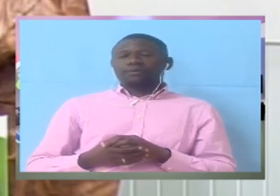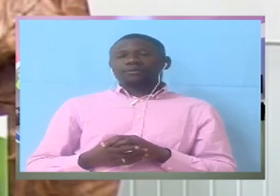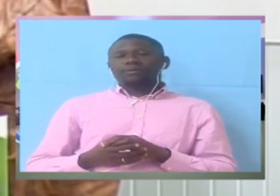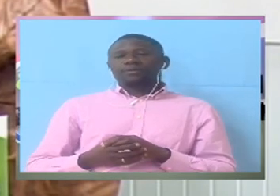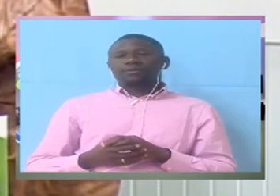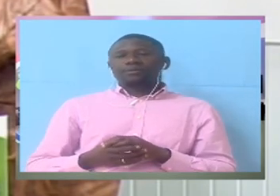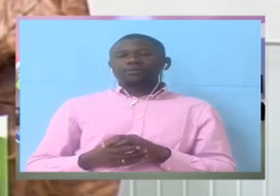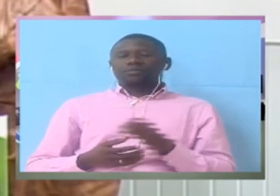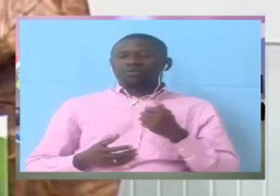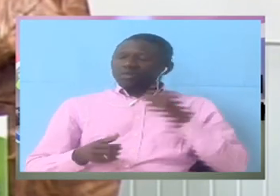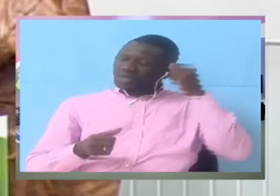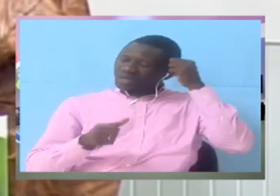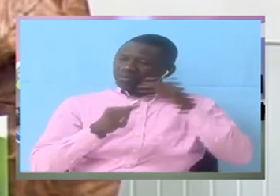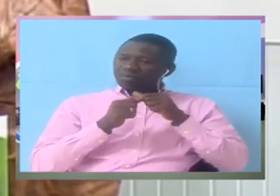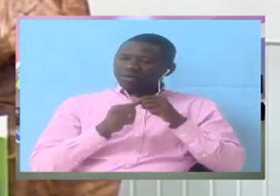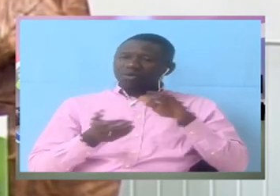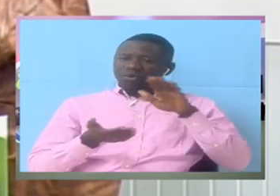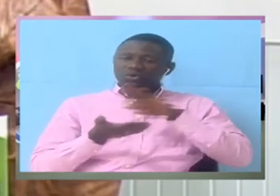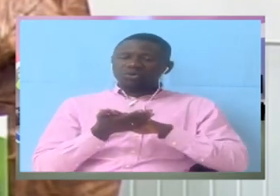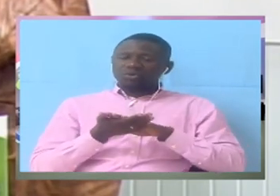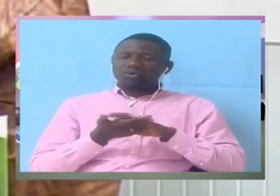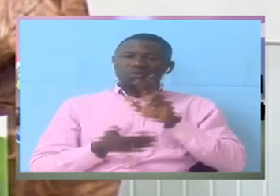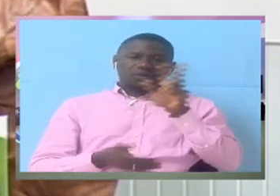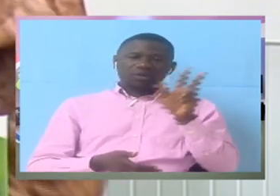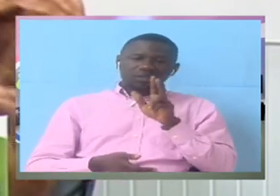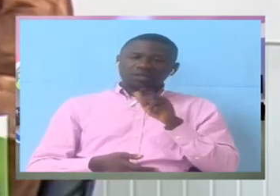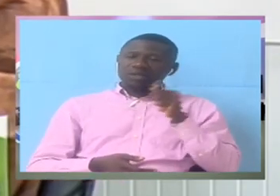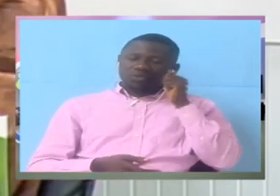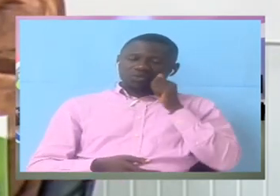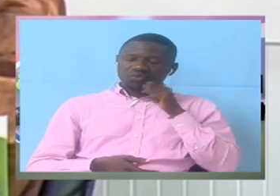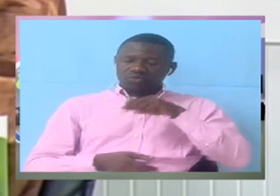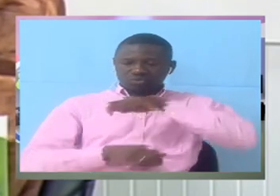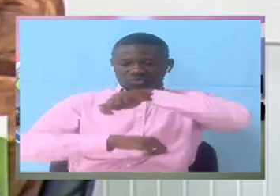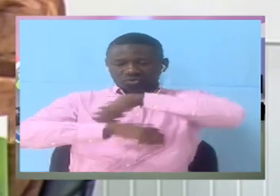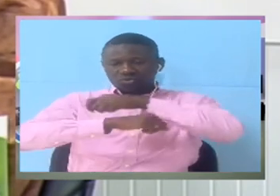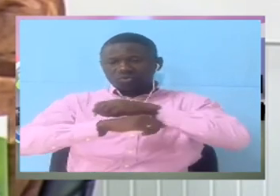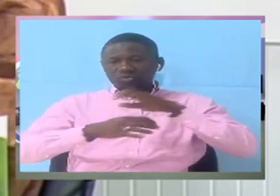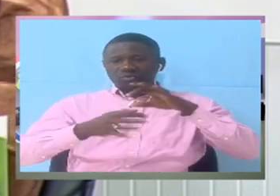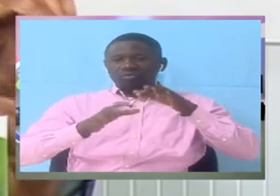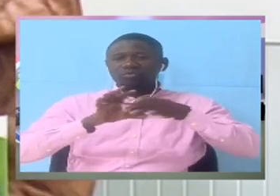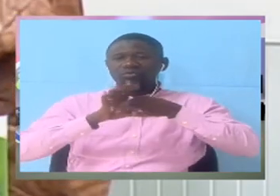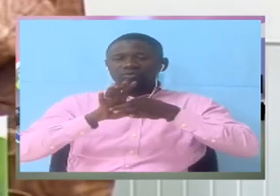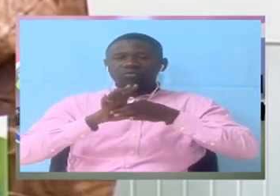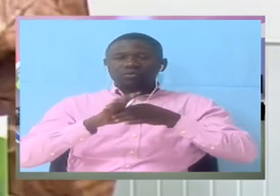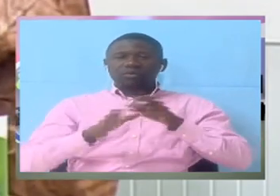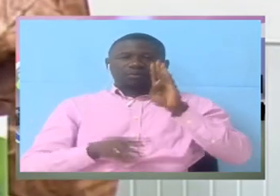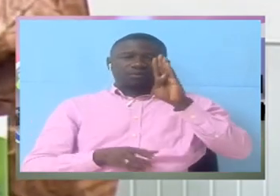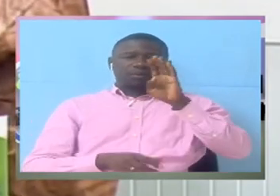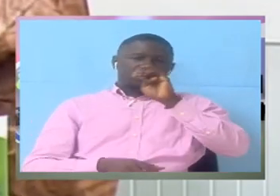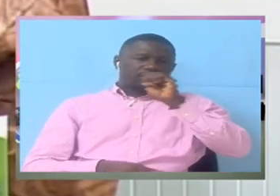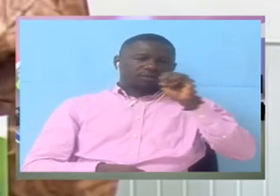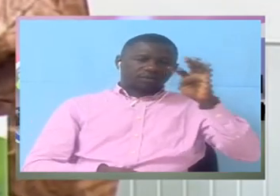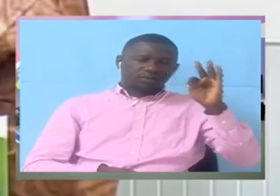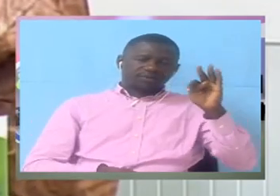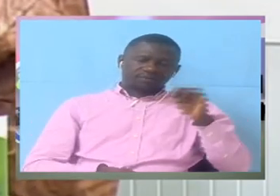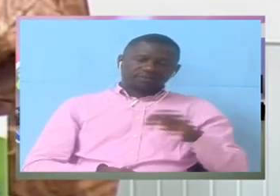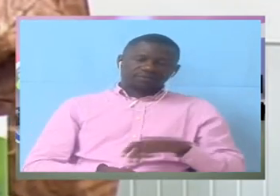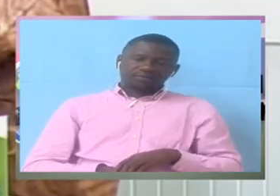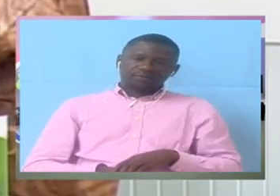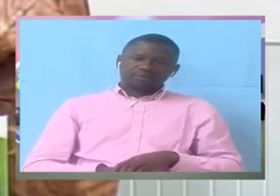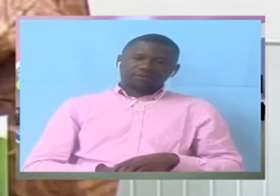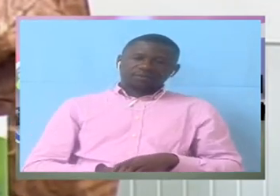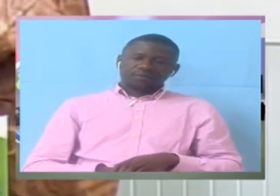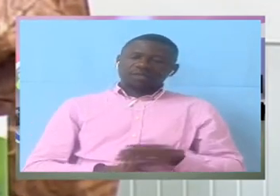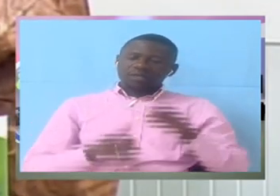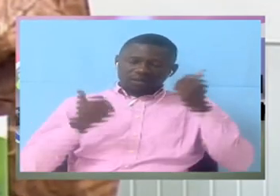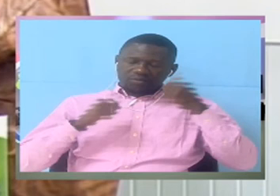Wednesday. Because I remember in those days, on Wednesdays, they used to cook corn beef. But that was during Mamadou Cisse's time.